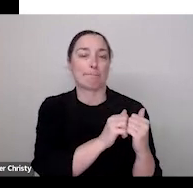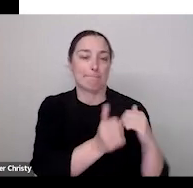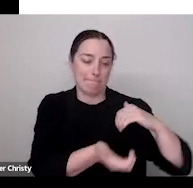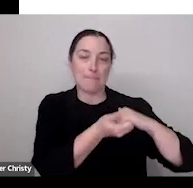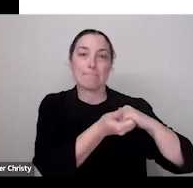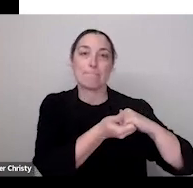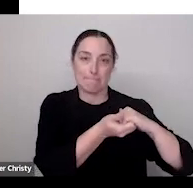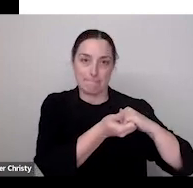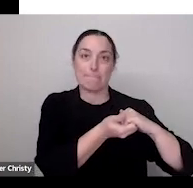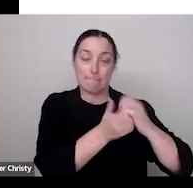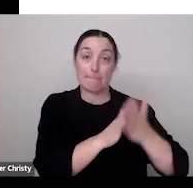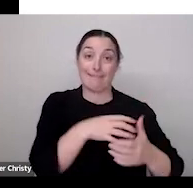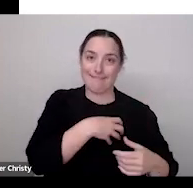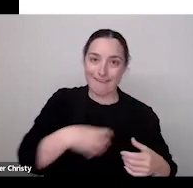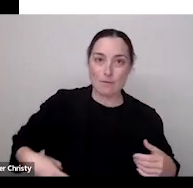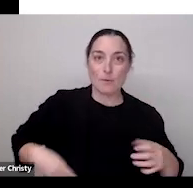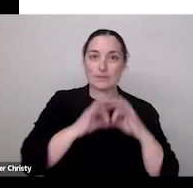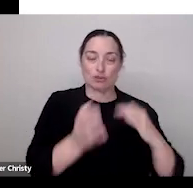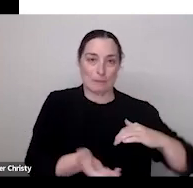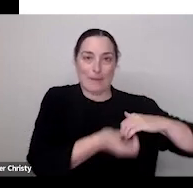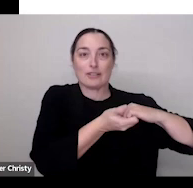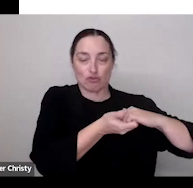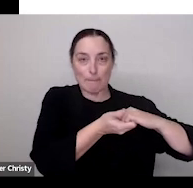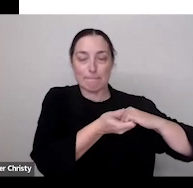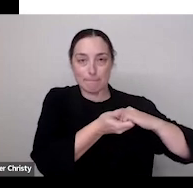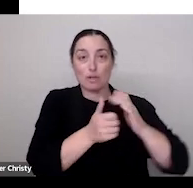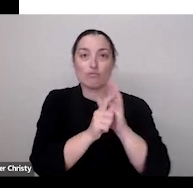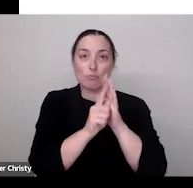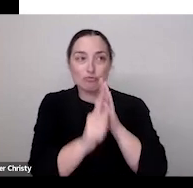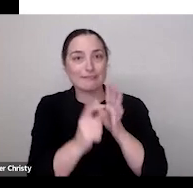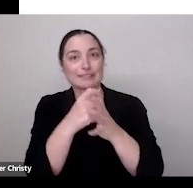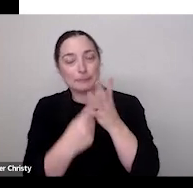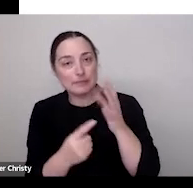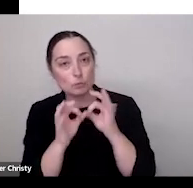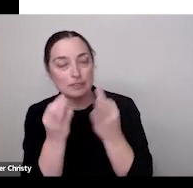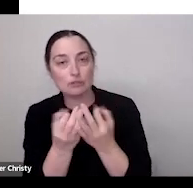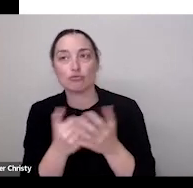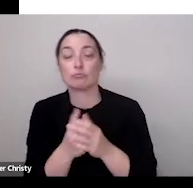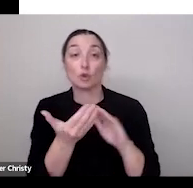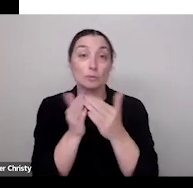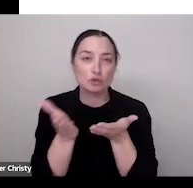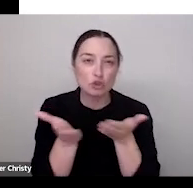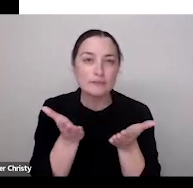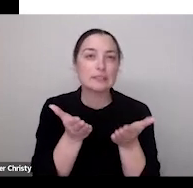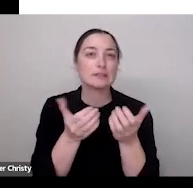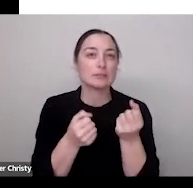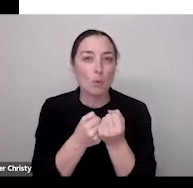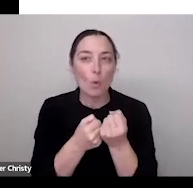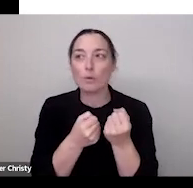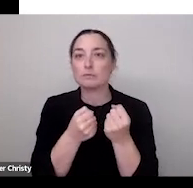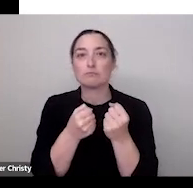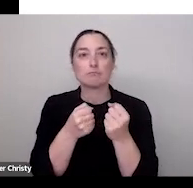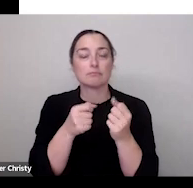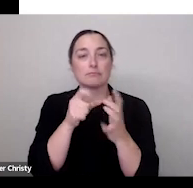our organizations, representative disability advocacy organizations, as well as community services and supports and disability